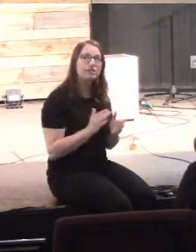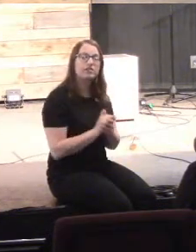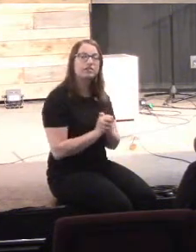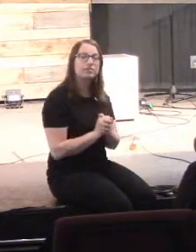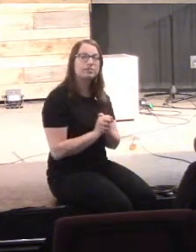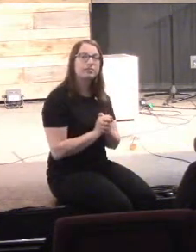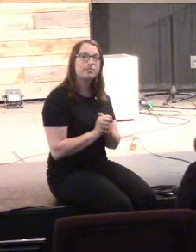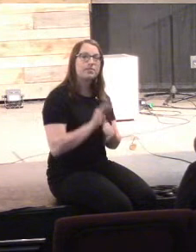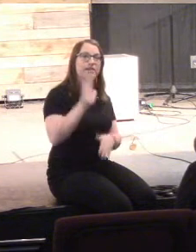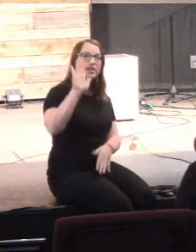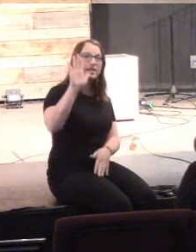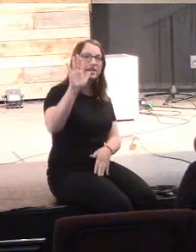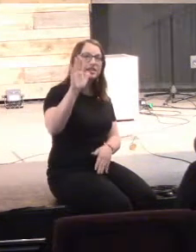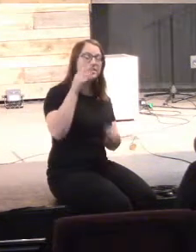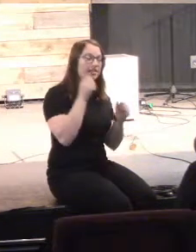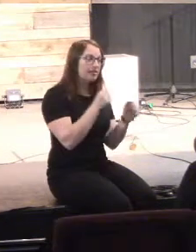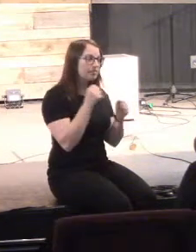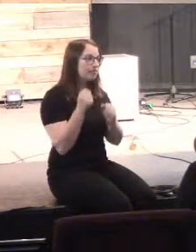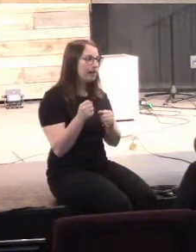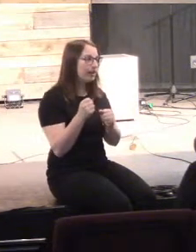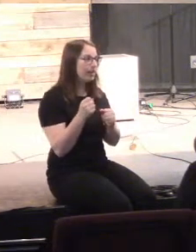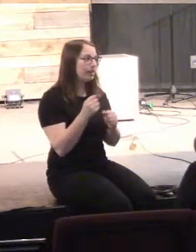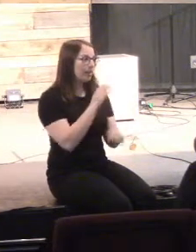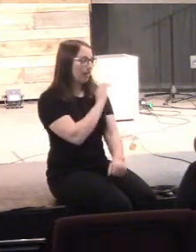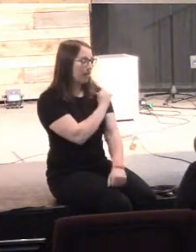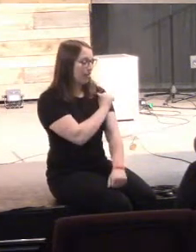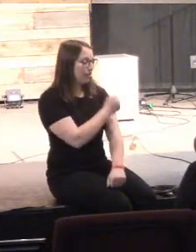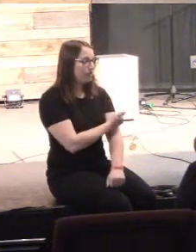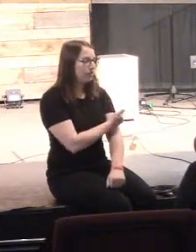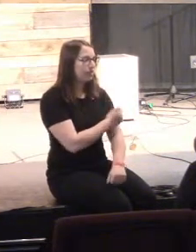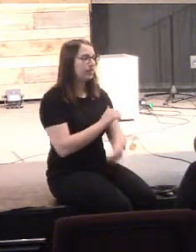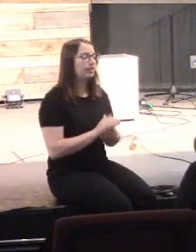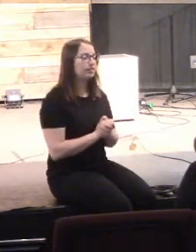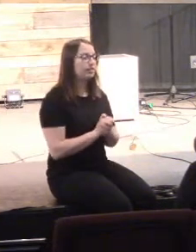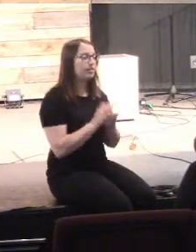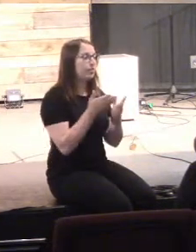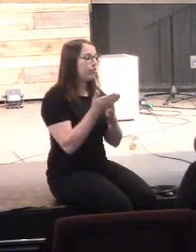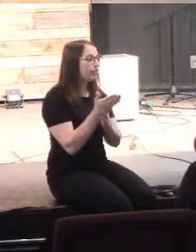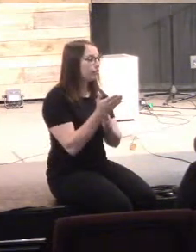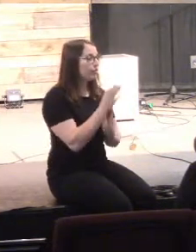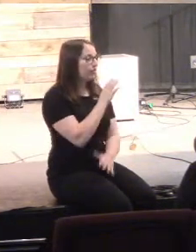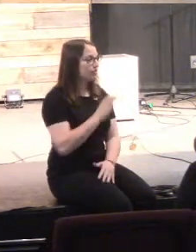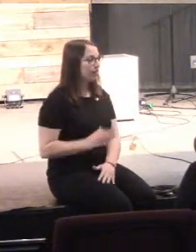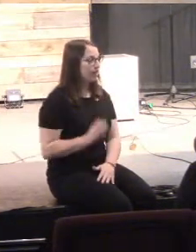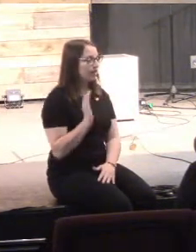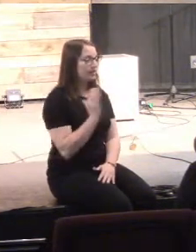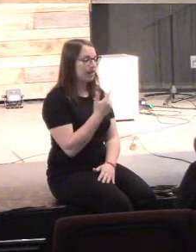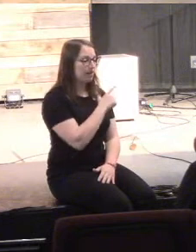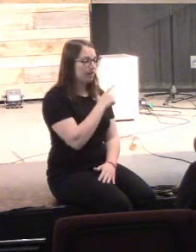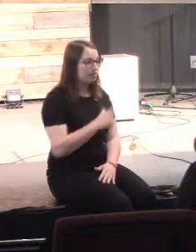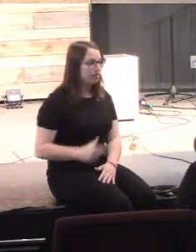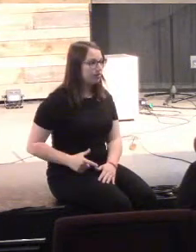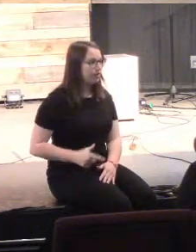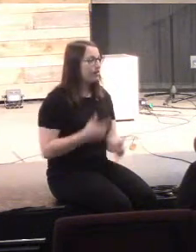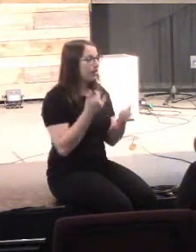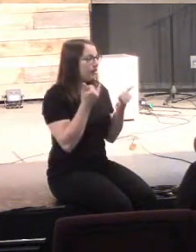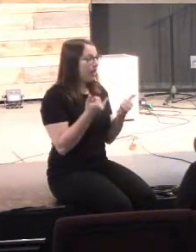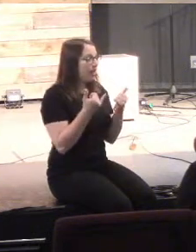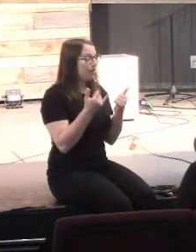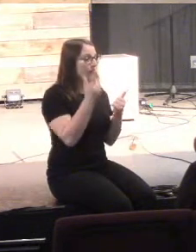and authority through Jesus Christ our Lord. Before all ages, now and